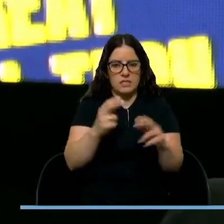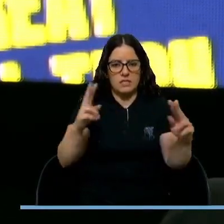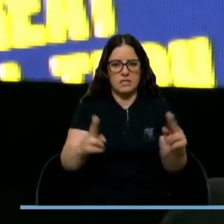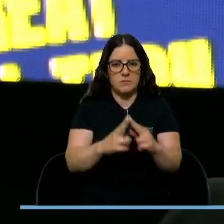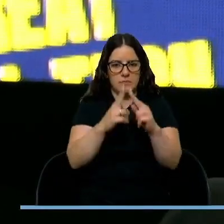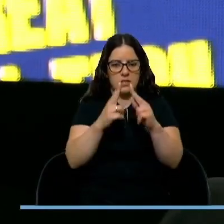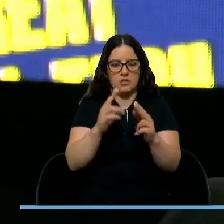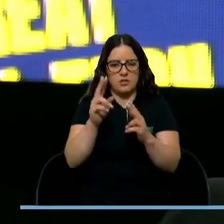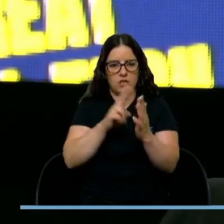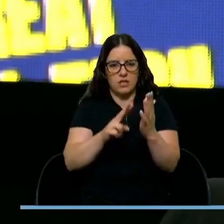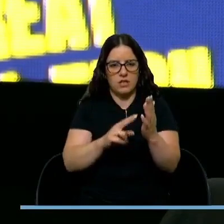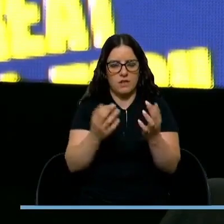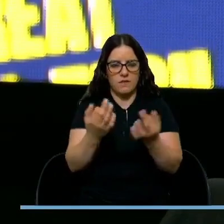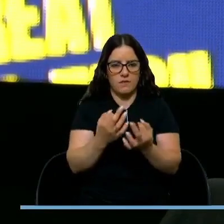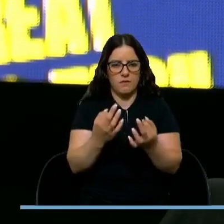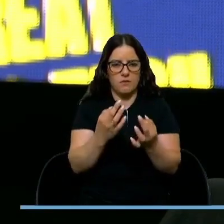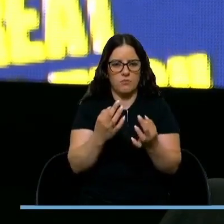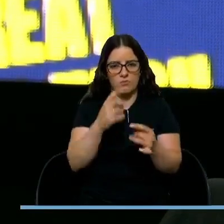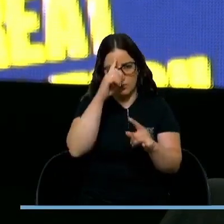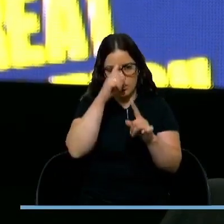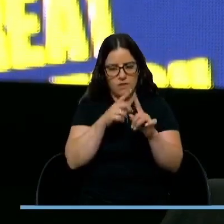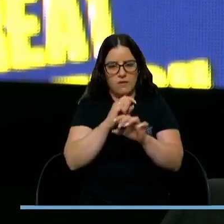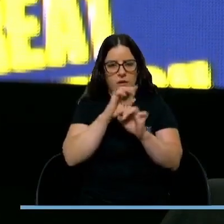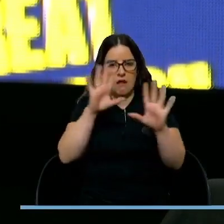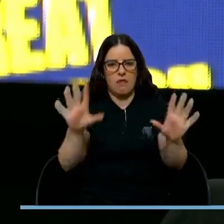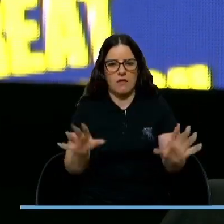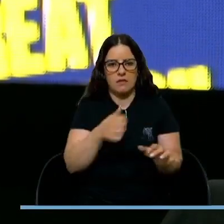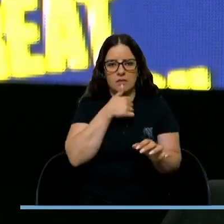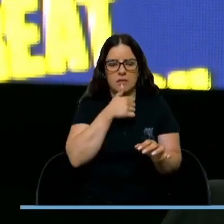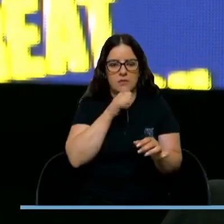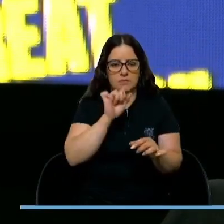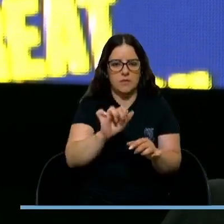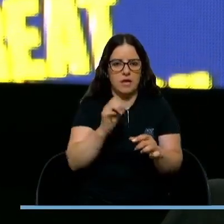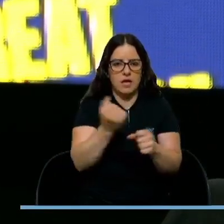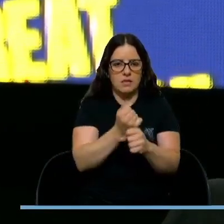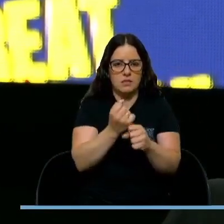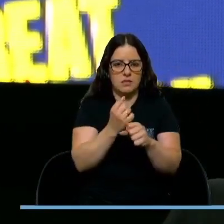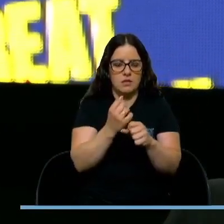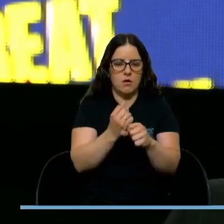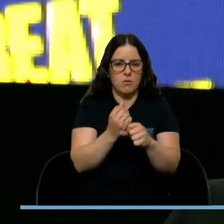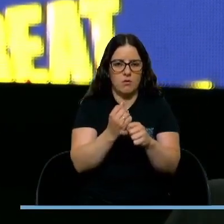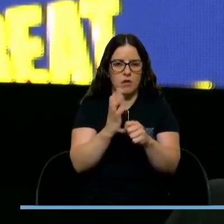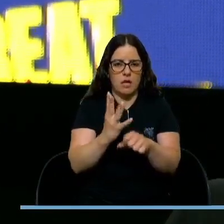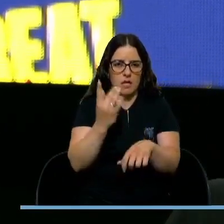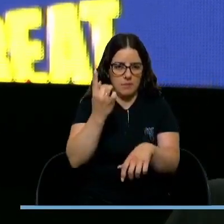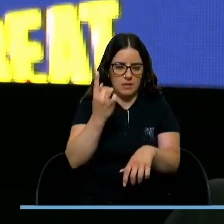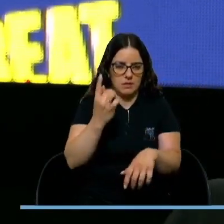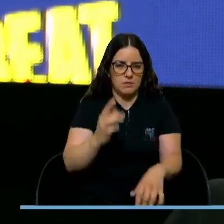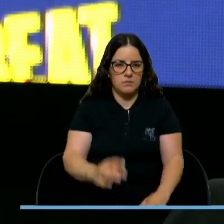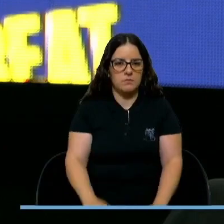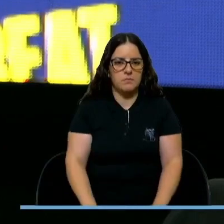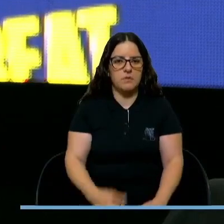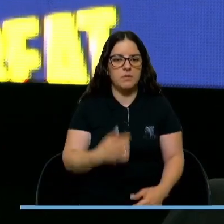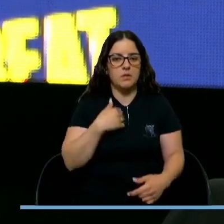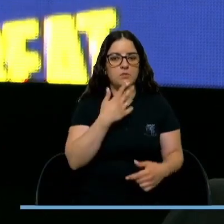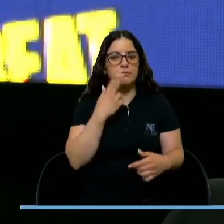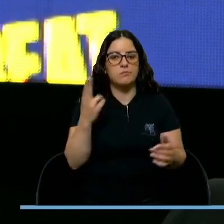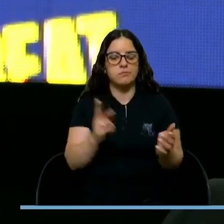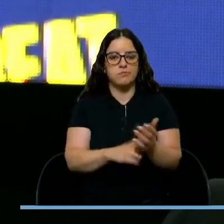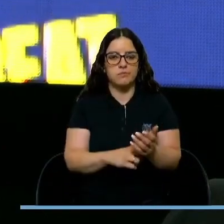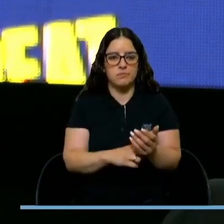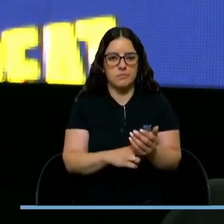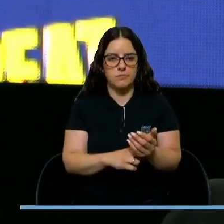led to the Paris Treaty establishing very clear goals on climate, on the climate actions.